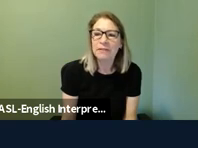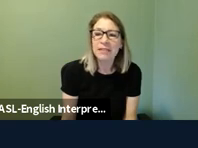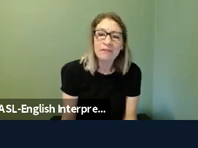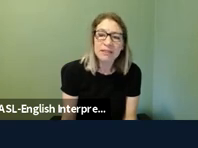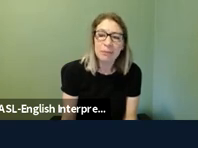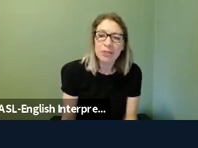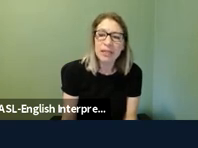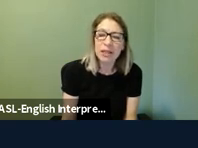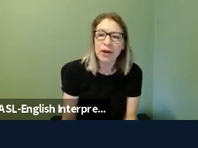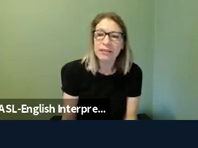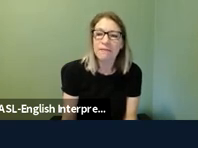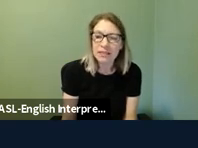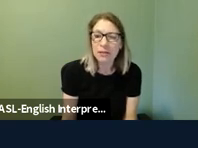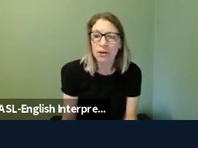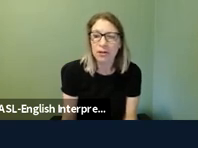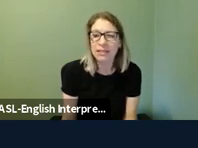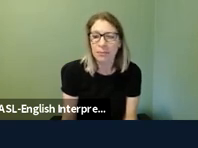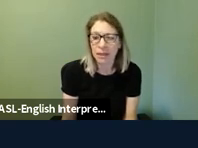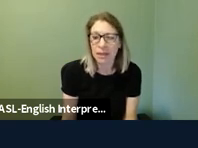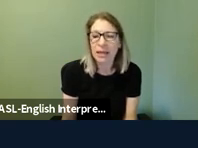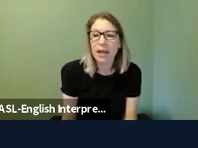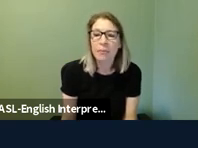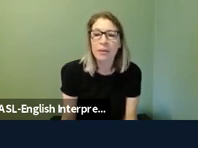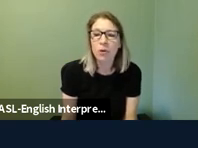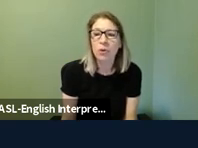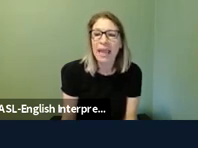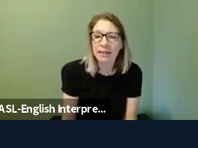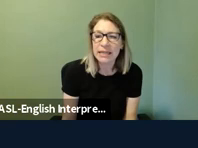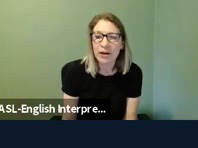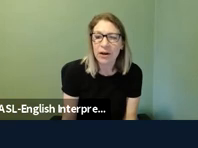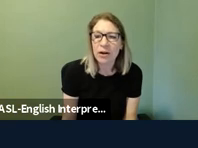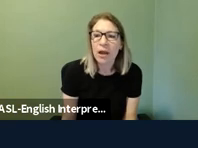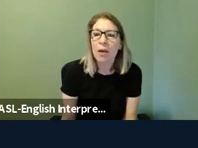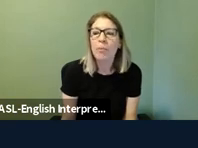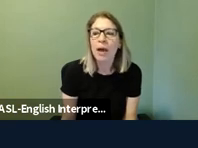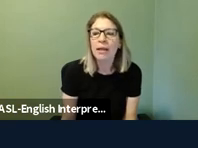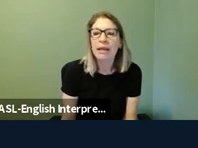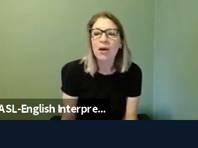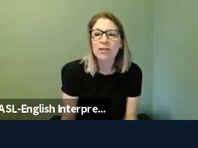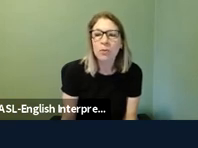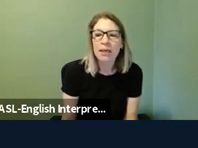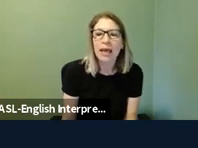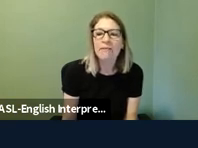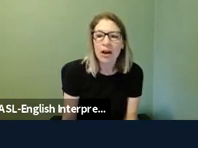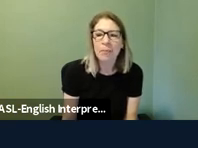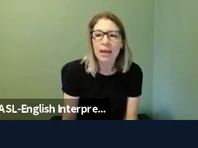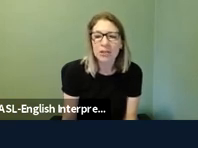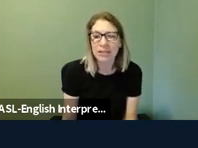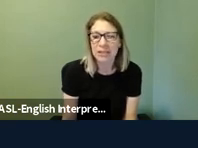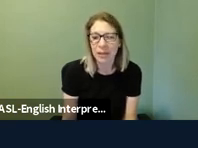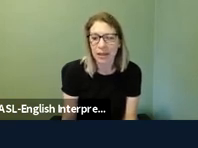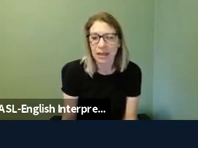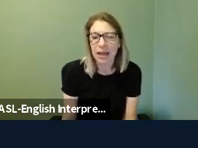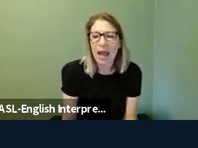of deafness in particular as a physical disability, people who can't hear, but it can also be an